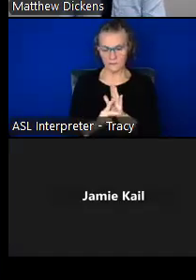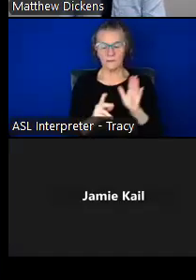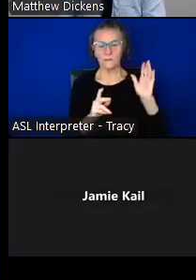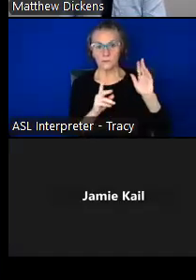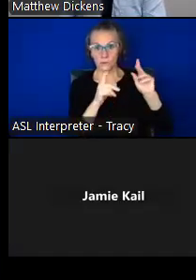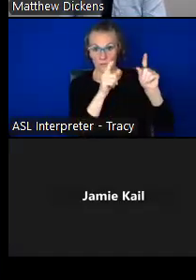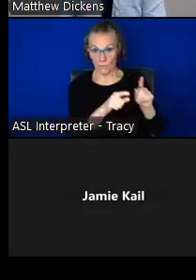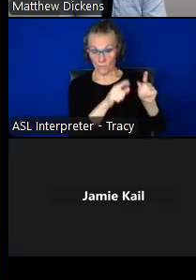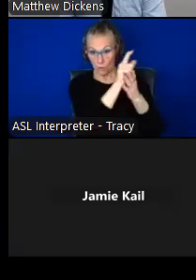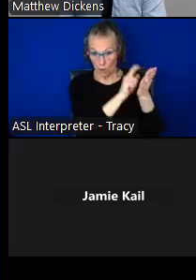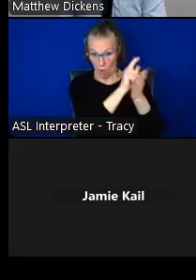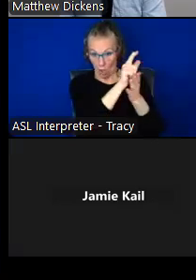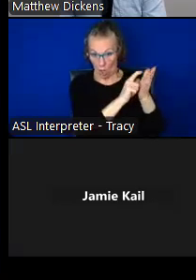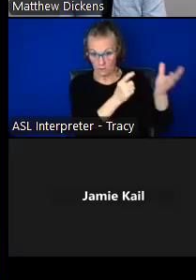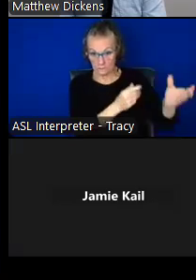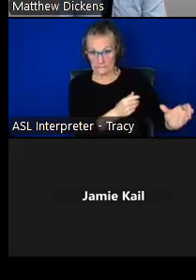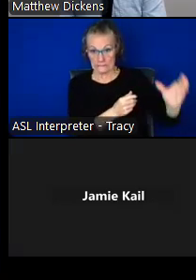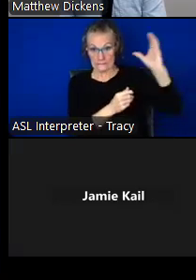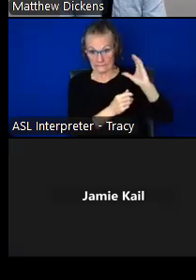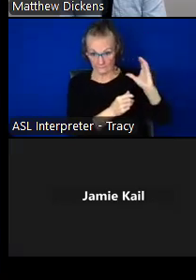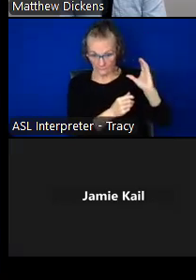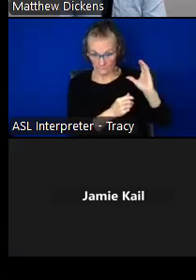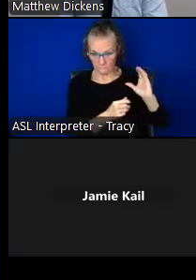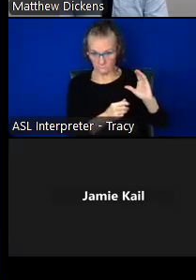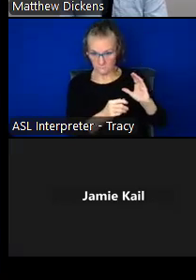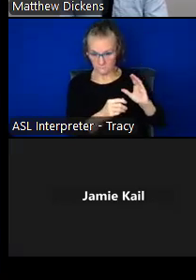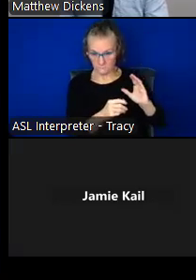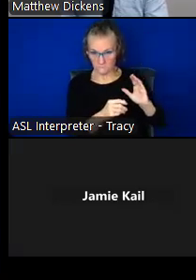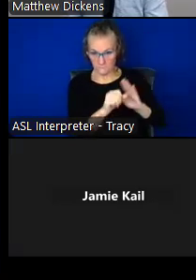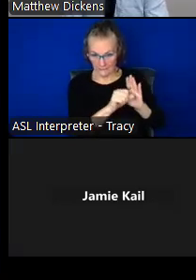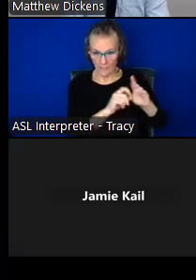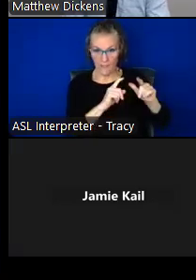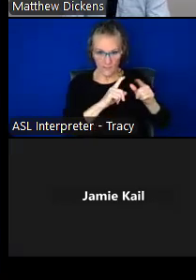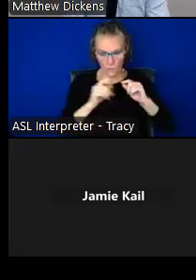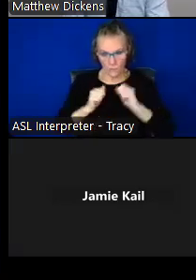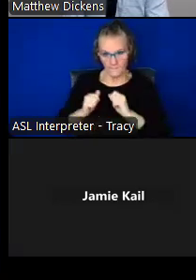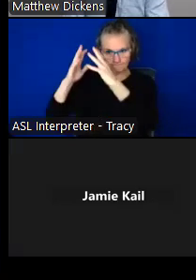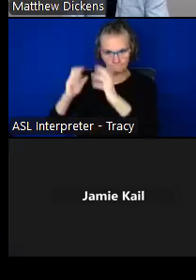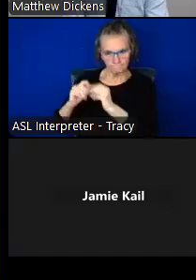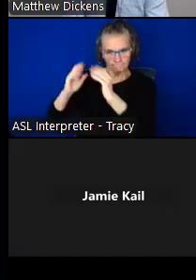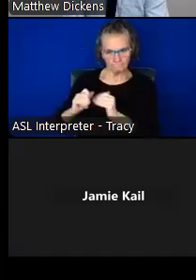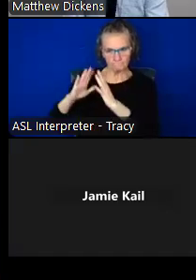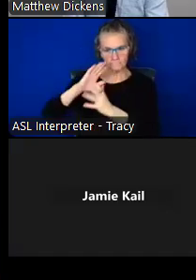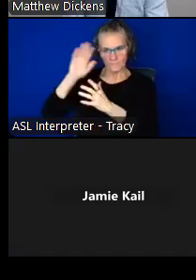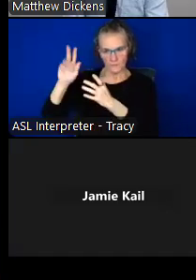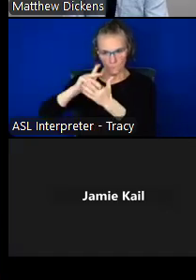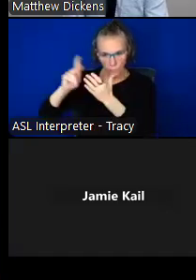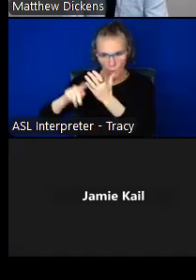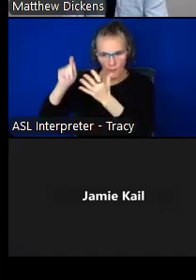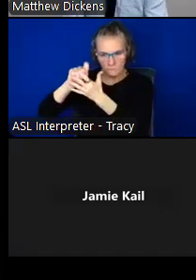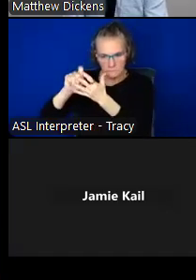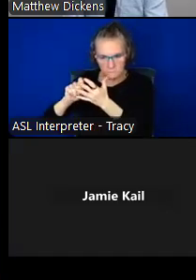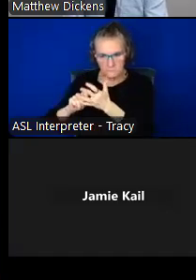these laws that were given to us at a state level and enacted program specific, more